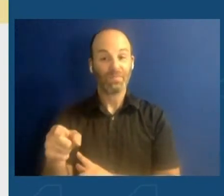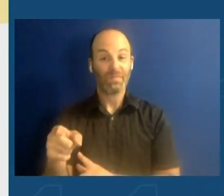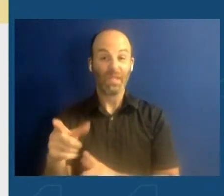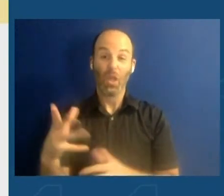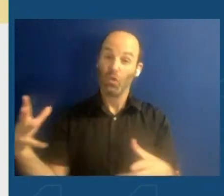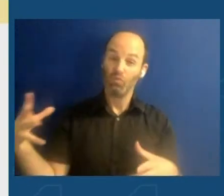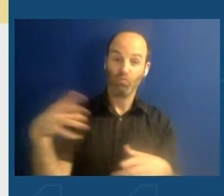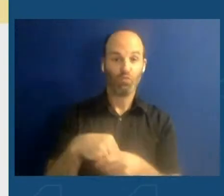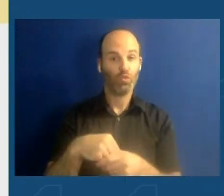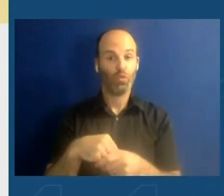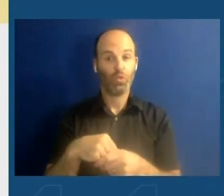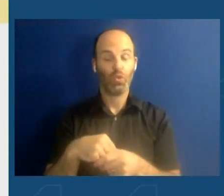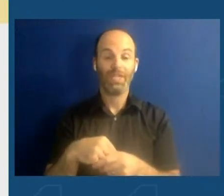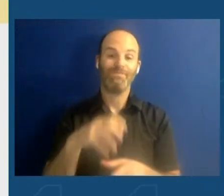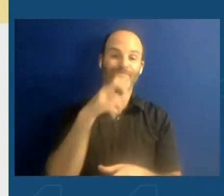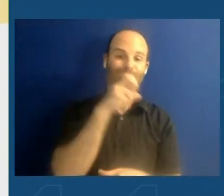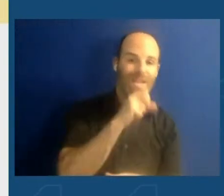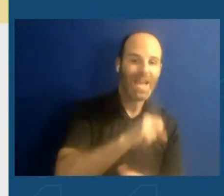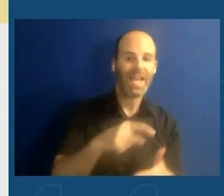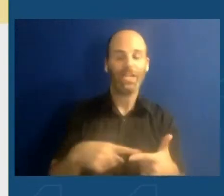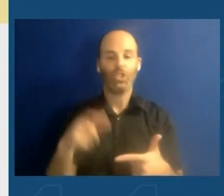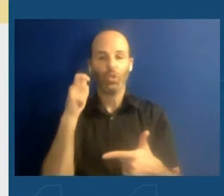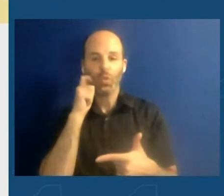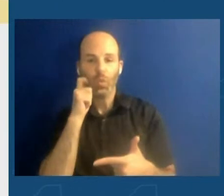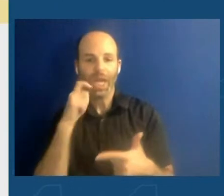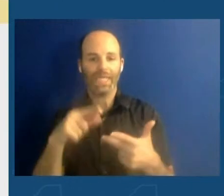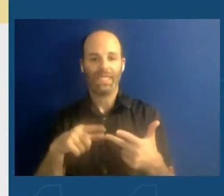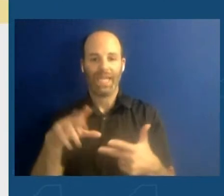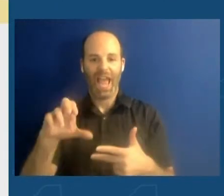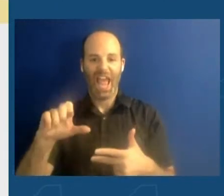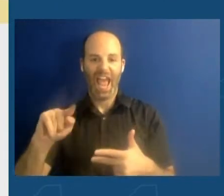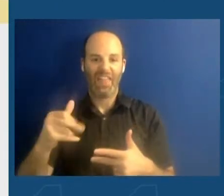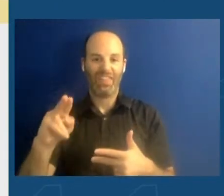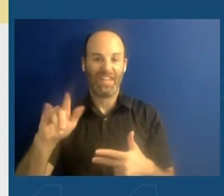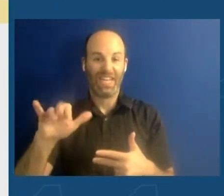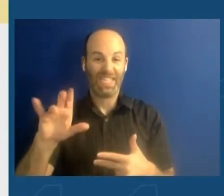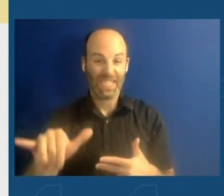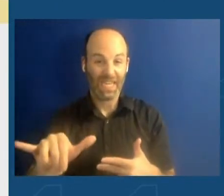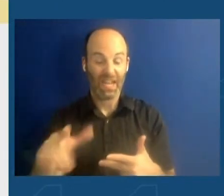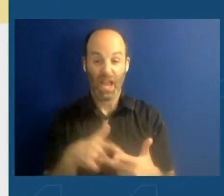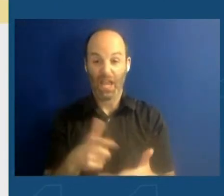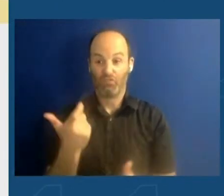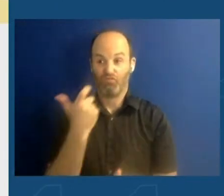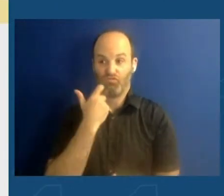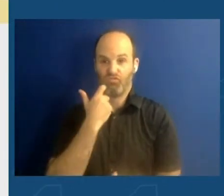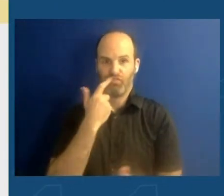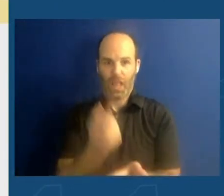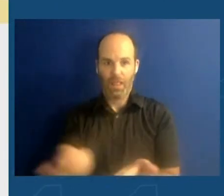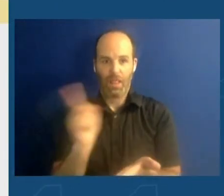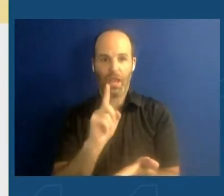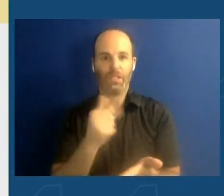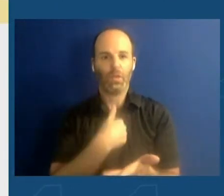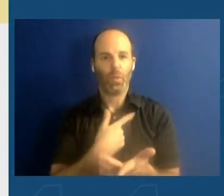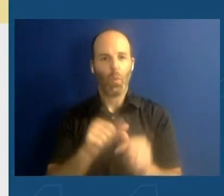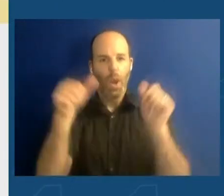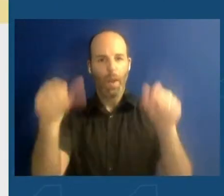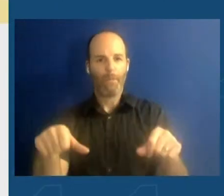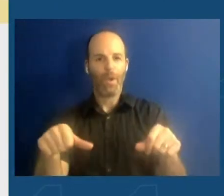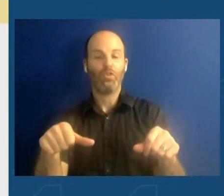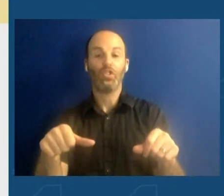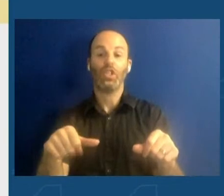including age and race ethnicity. And we just last week began posting, as did New York